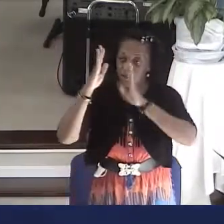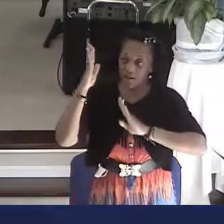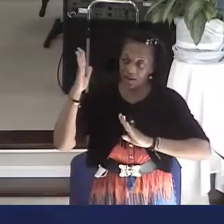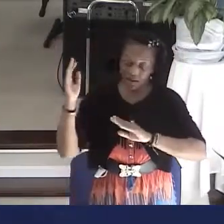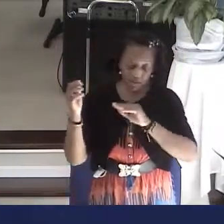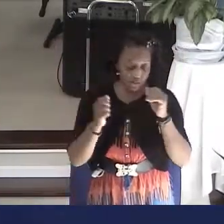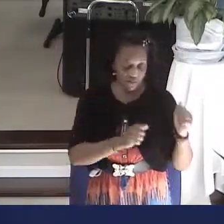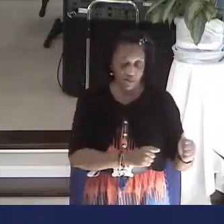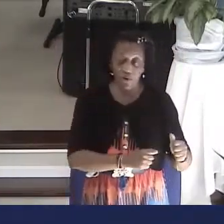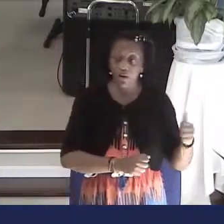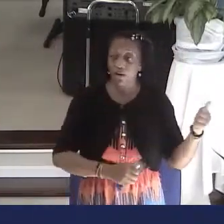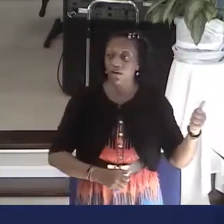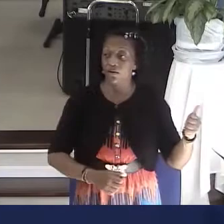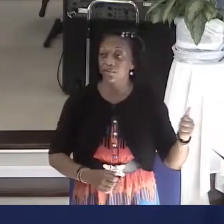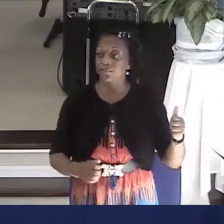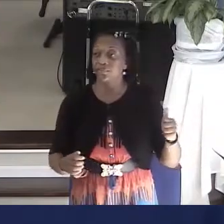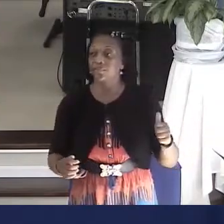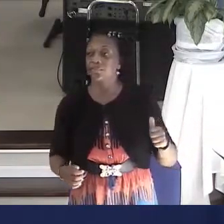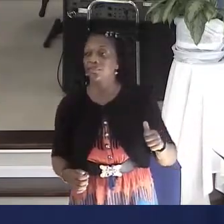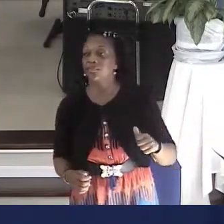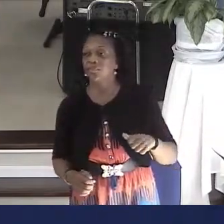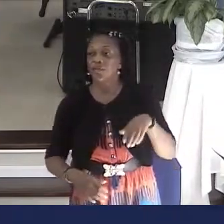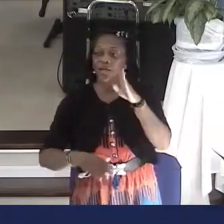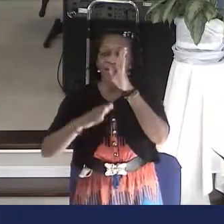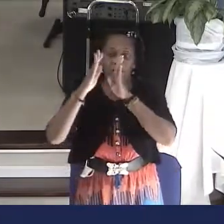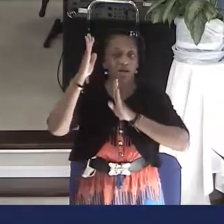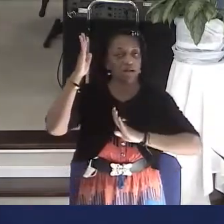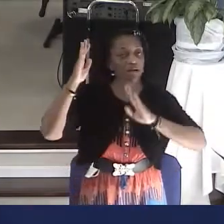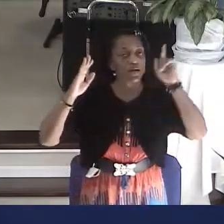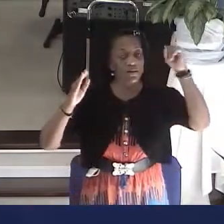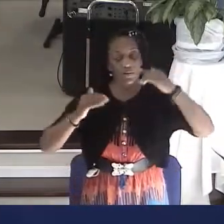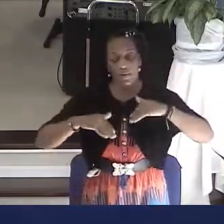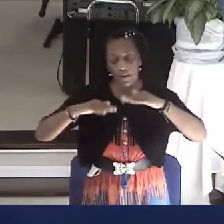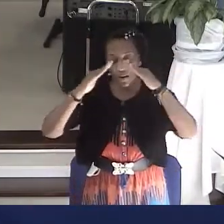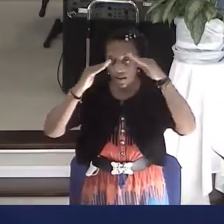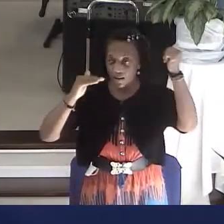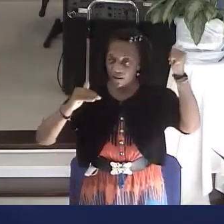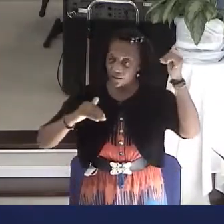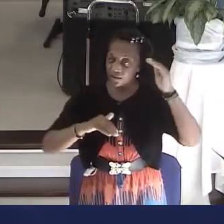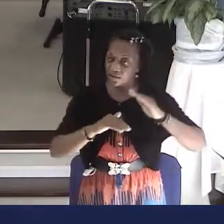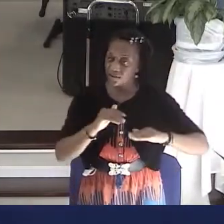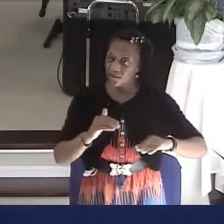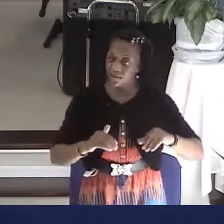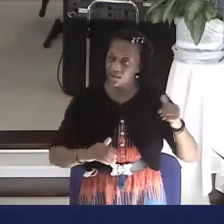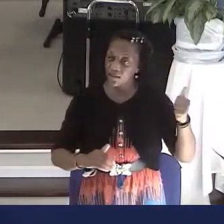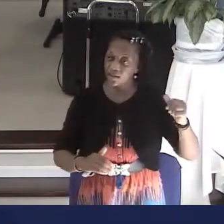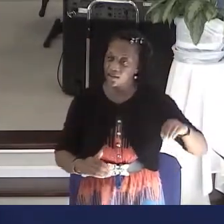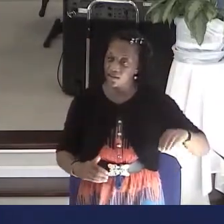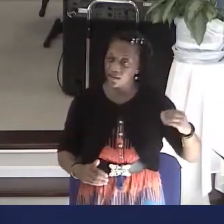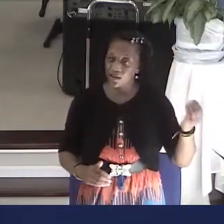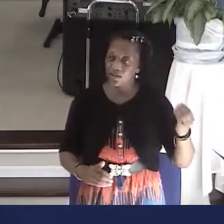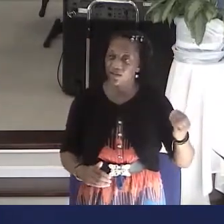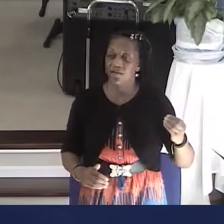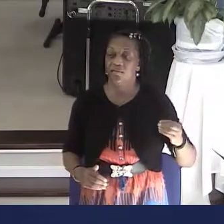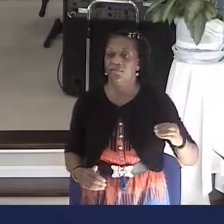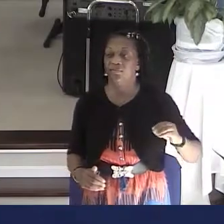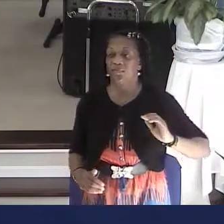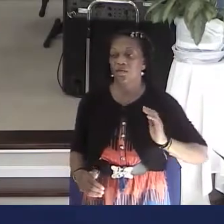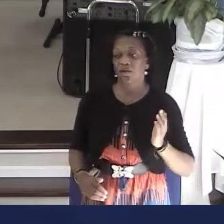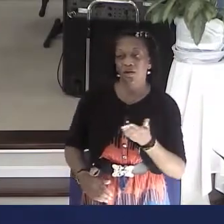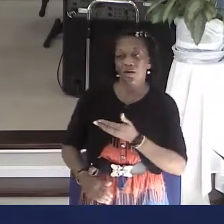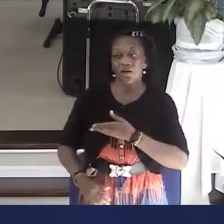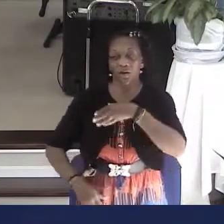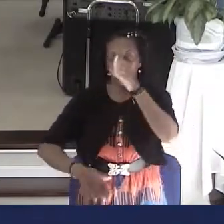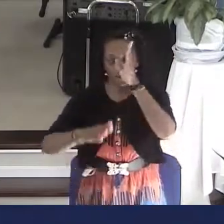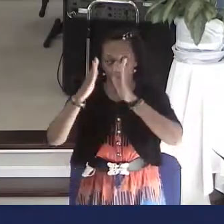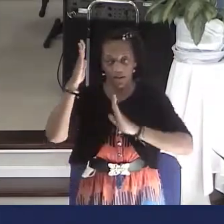beginning. Lord, you are. So it's done. It's already done. Whatever we are going through, it's done. the healing